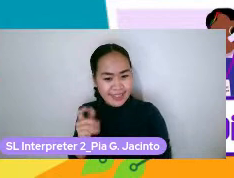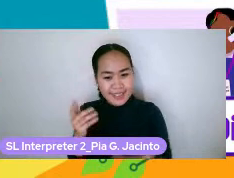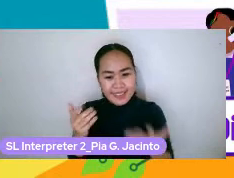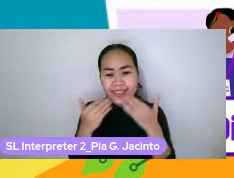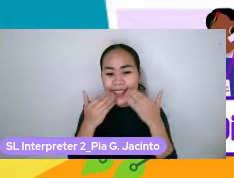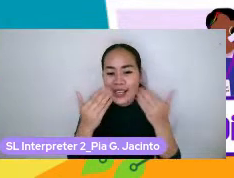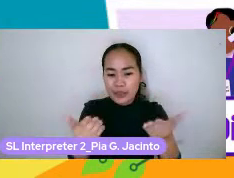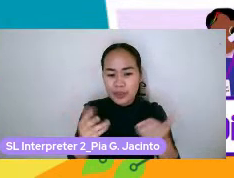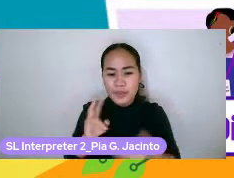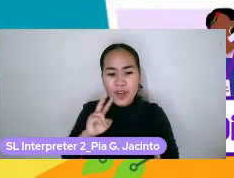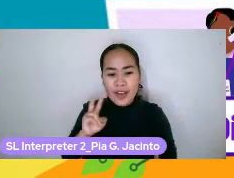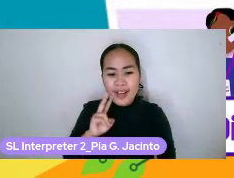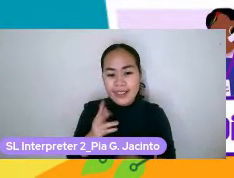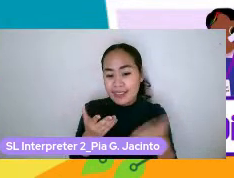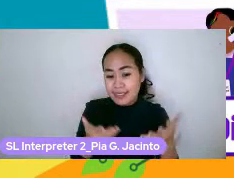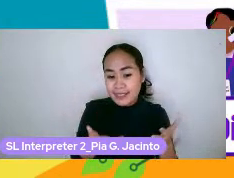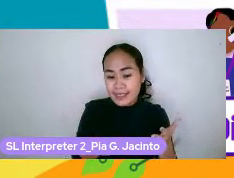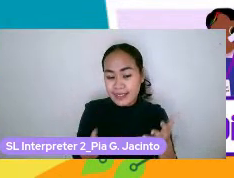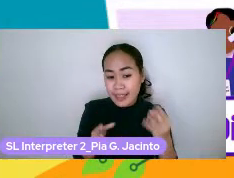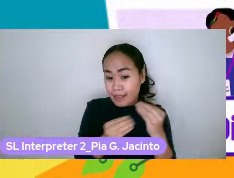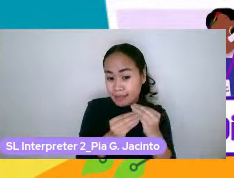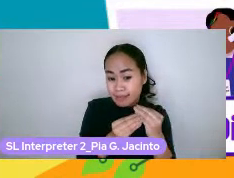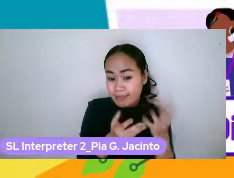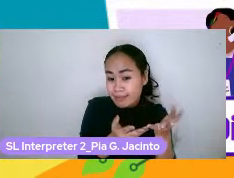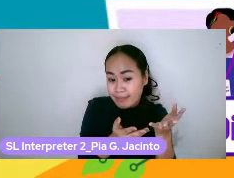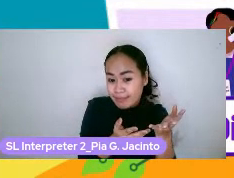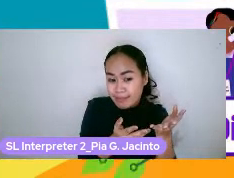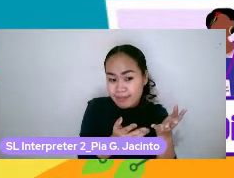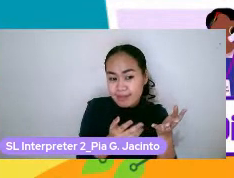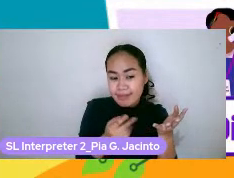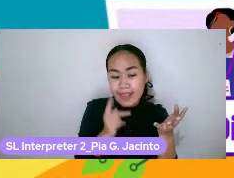Ms. Van. Ms. Kat, do you have anything to say po?